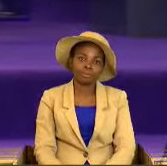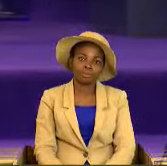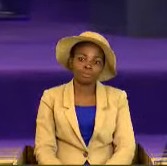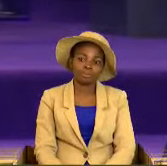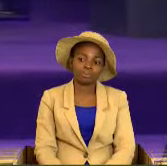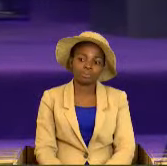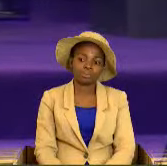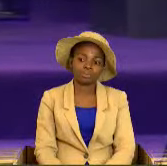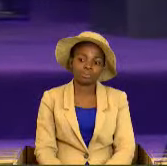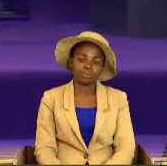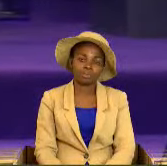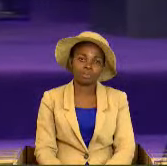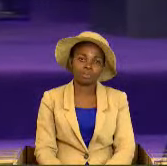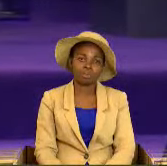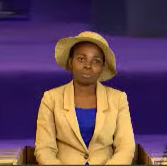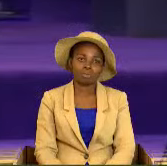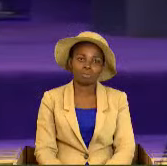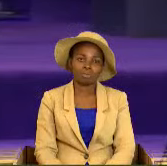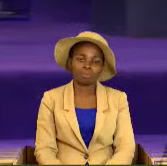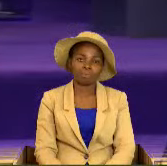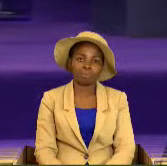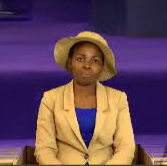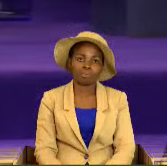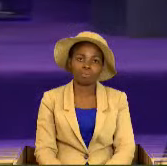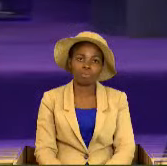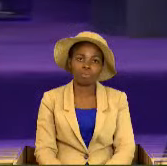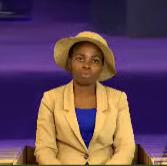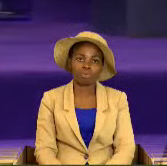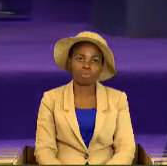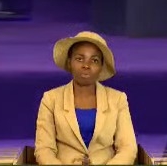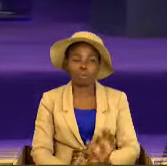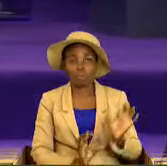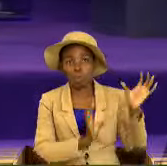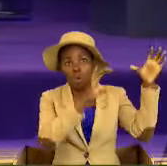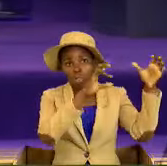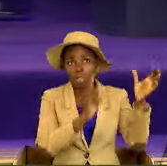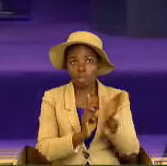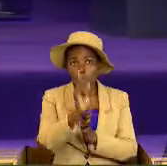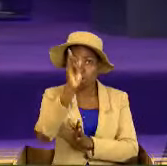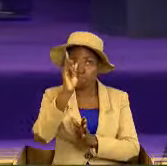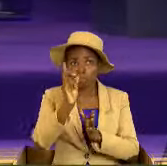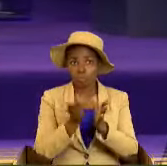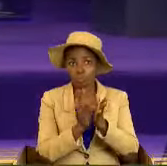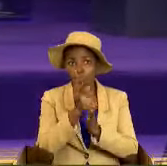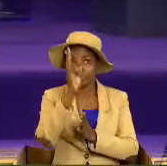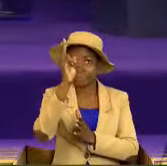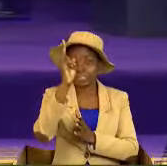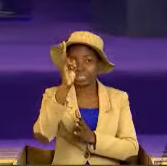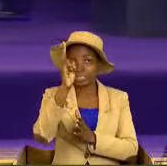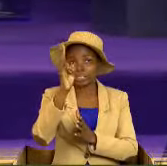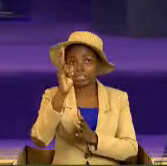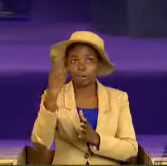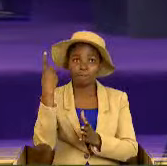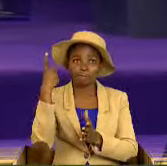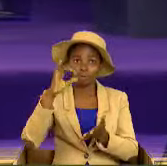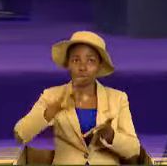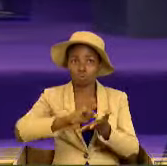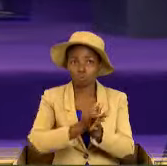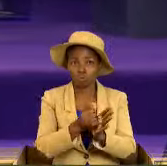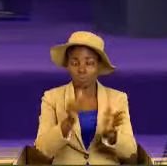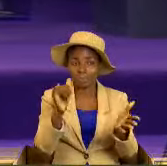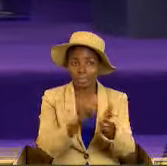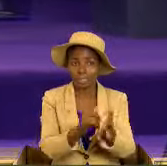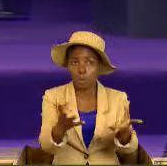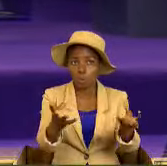also mountain top universities invite applications for Ubly qualified candidates that are seeking admission into the following postgraduate